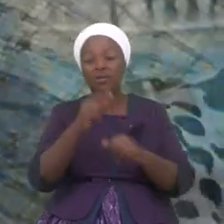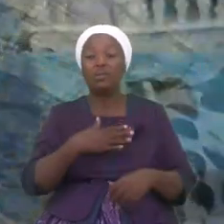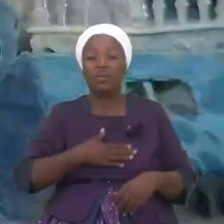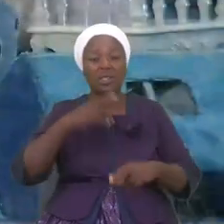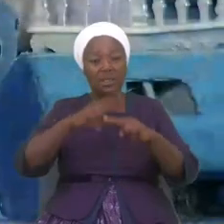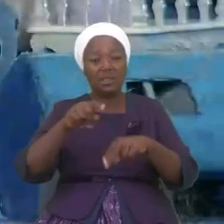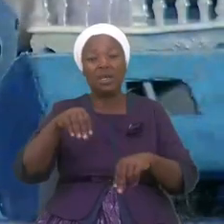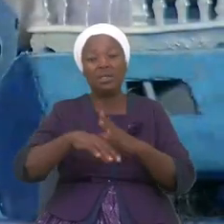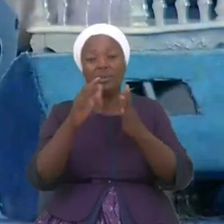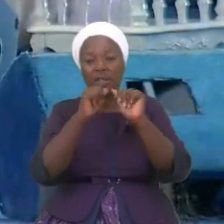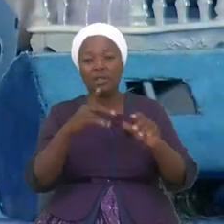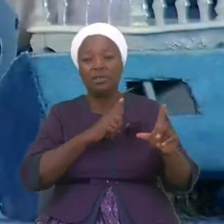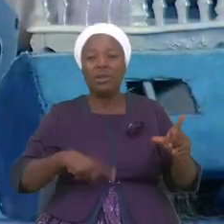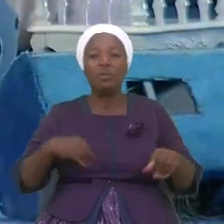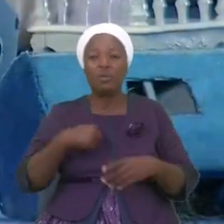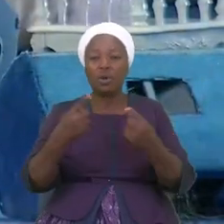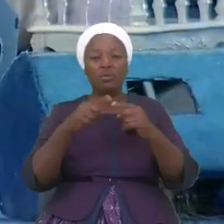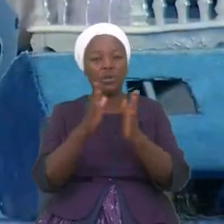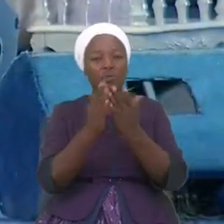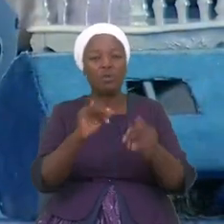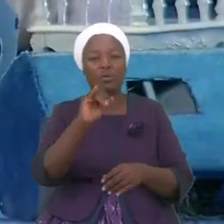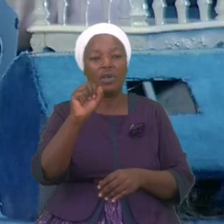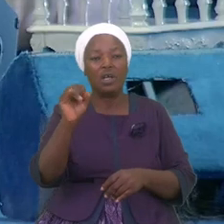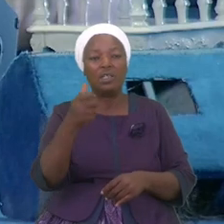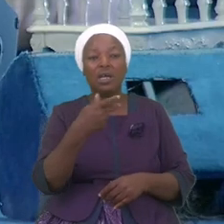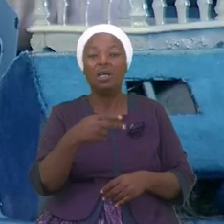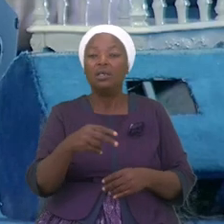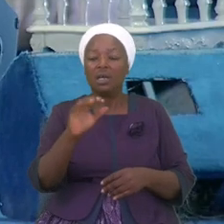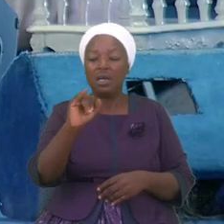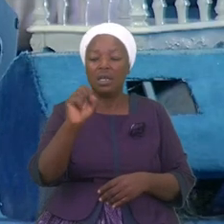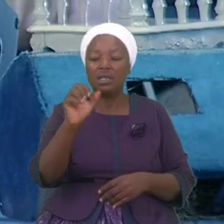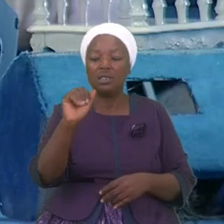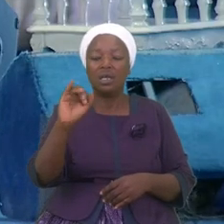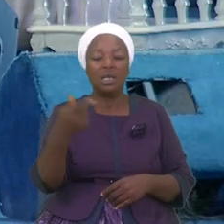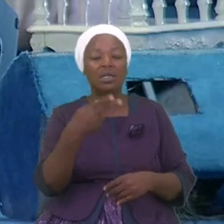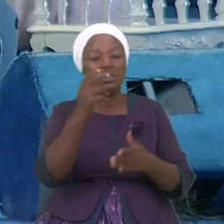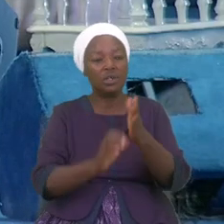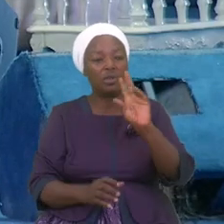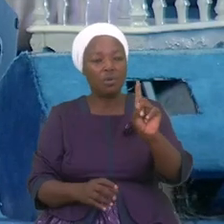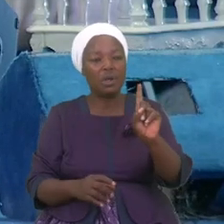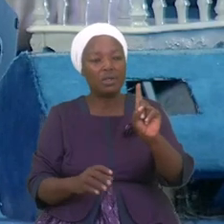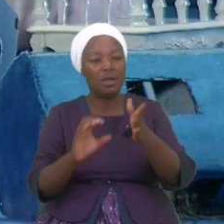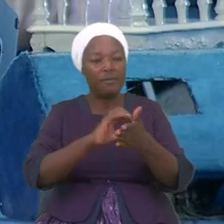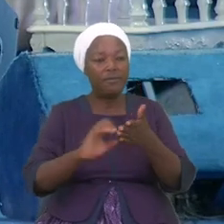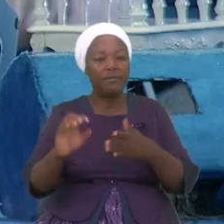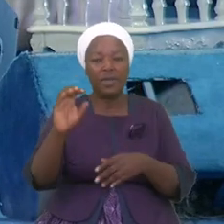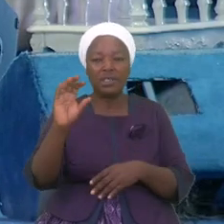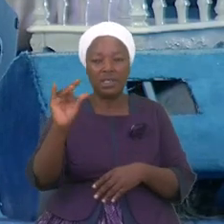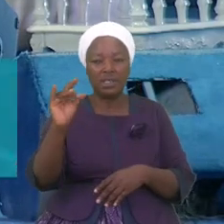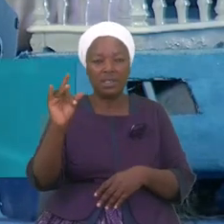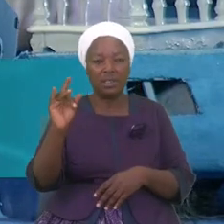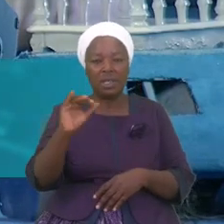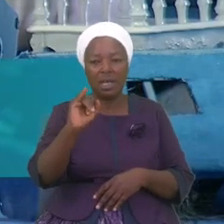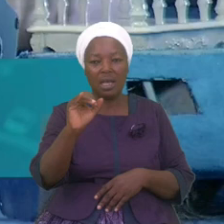in the blessing of the Lord. We're coming to Isaiah. Isaiah chapter 1. And I'm reading from verse 18.